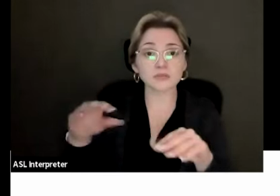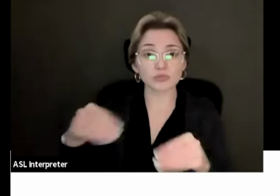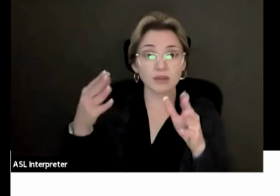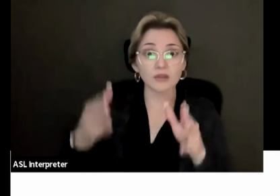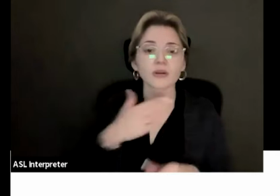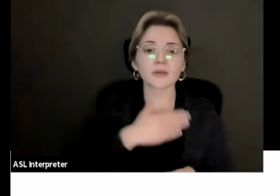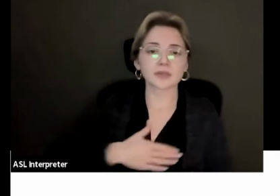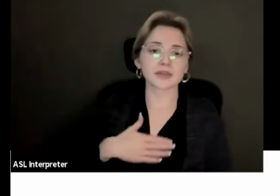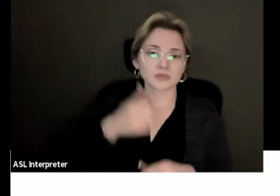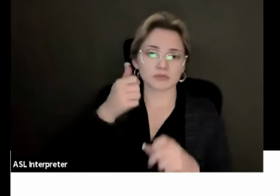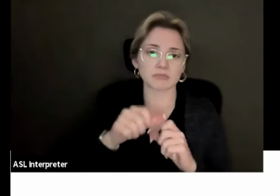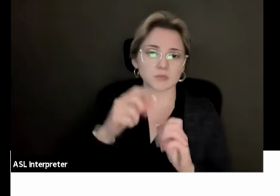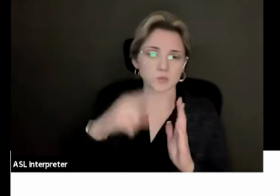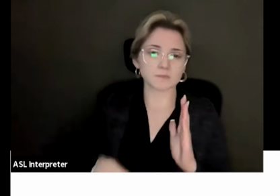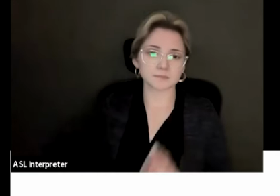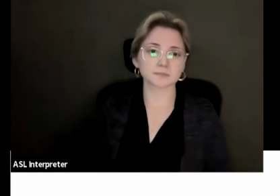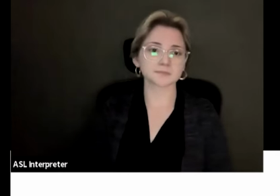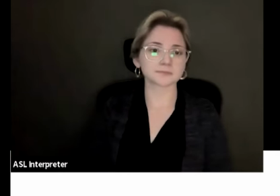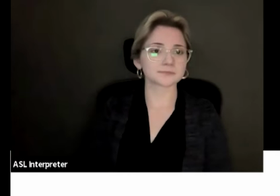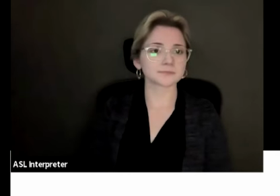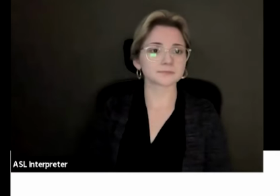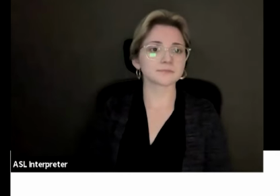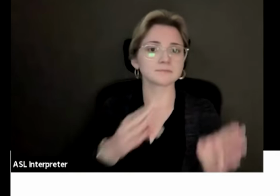them. Next slide.